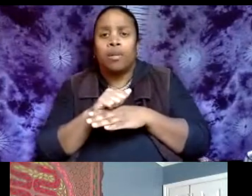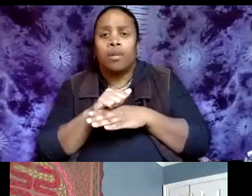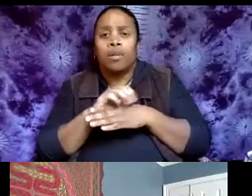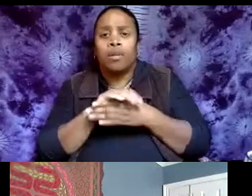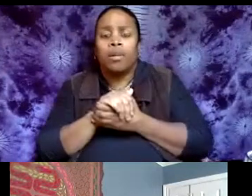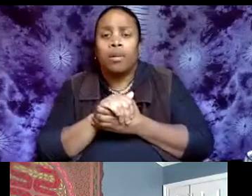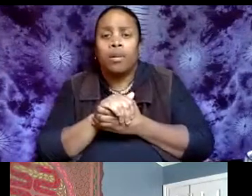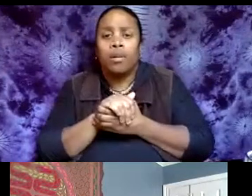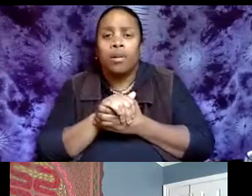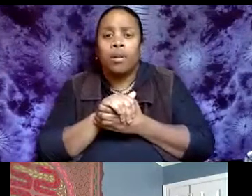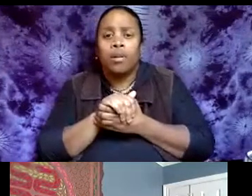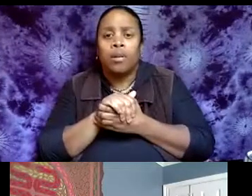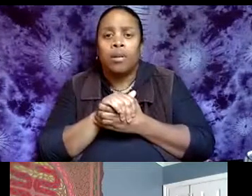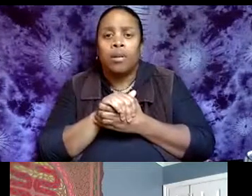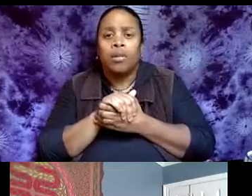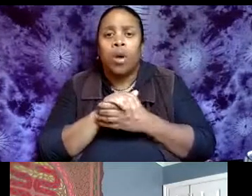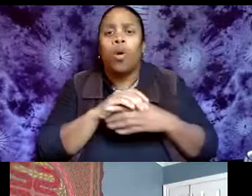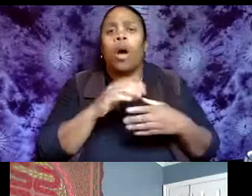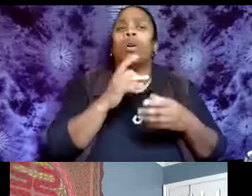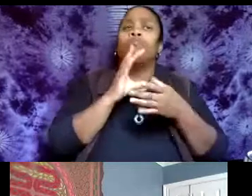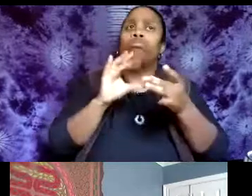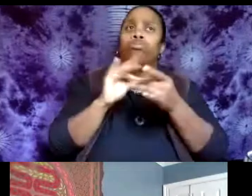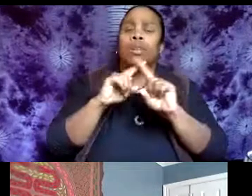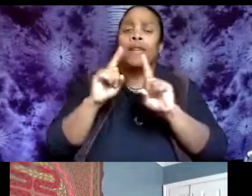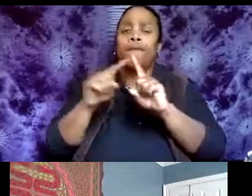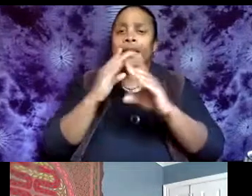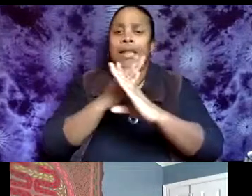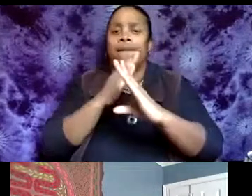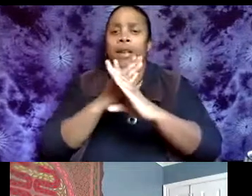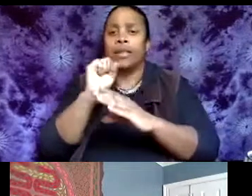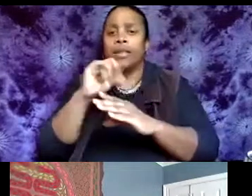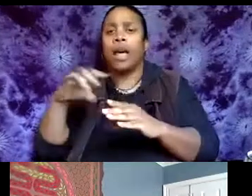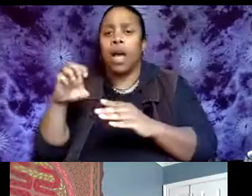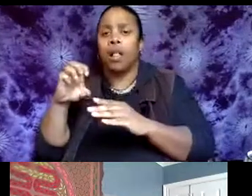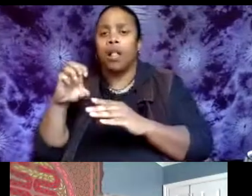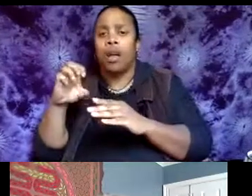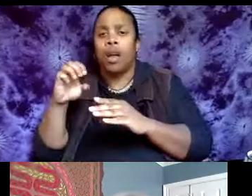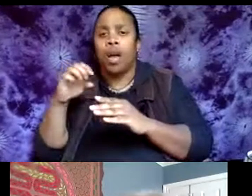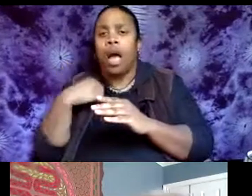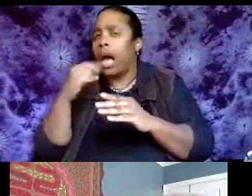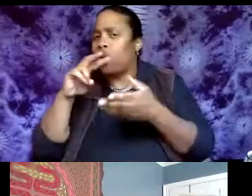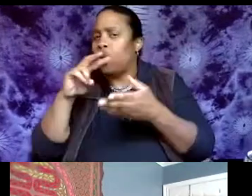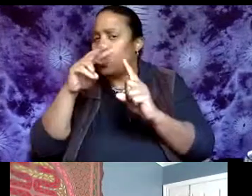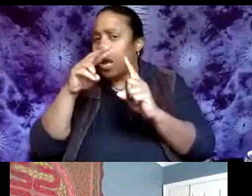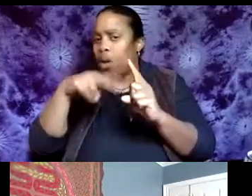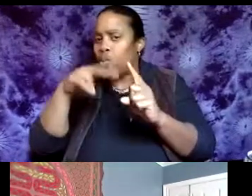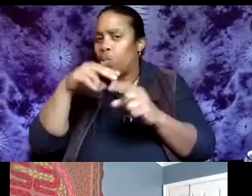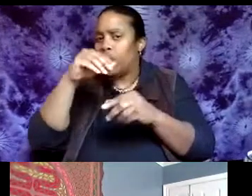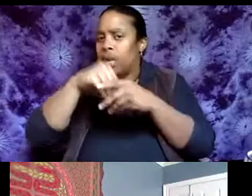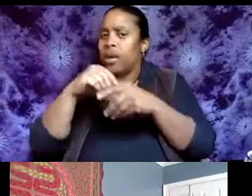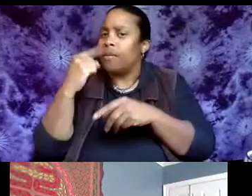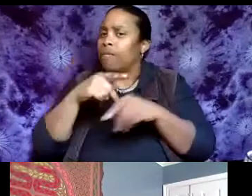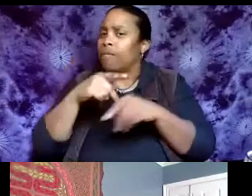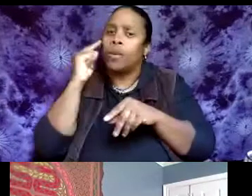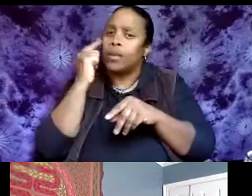defense styles, your mom is going to be our defense style of what I read in people's eyes, how we protect ourselves. It forms during the first 2 years of life, and your mom